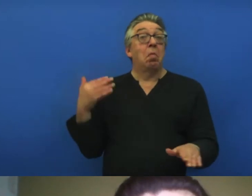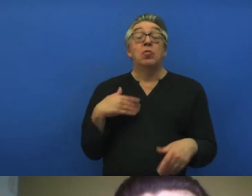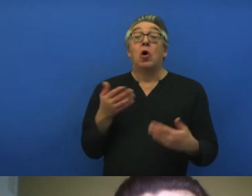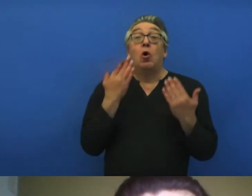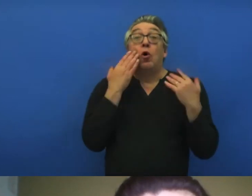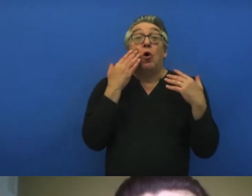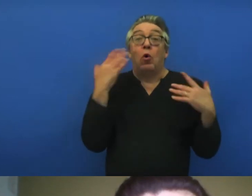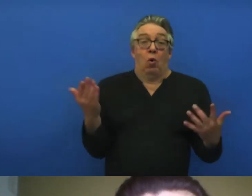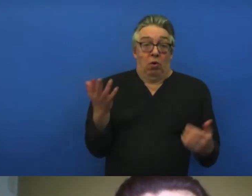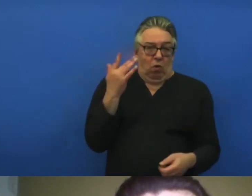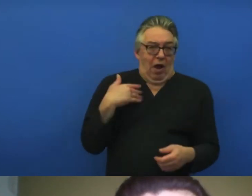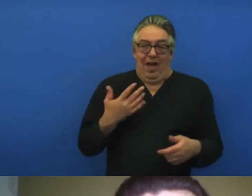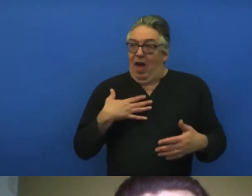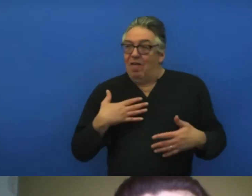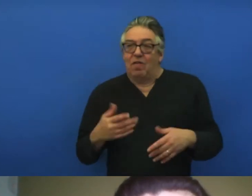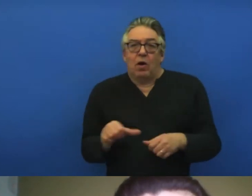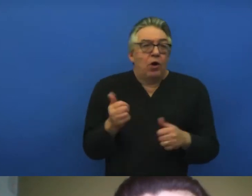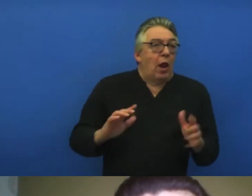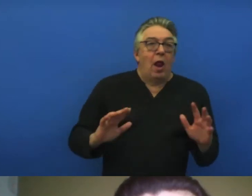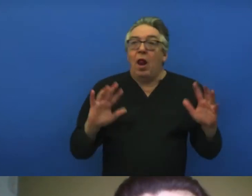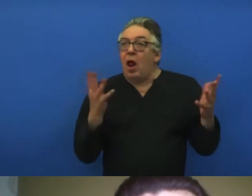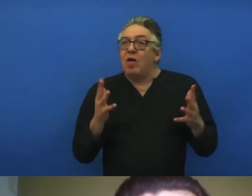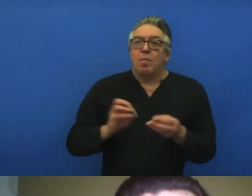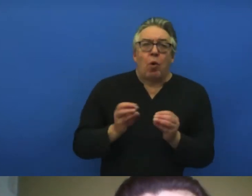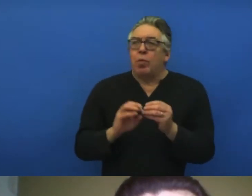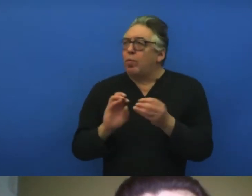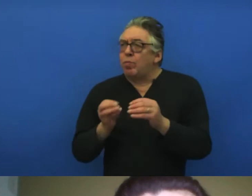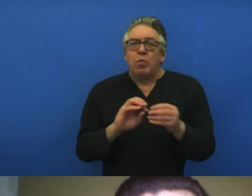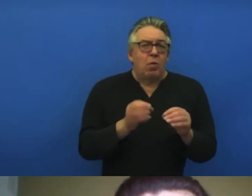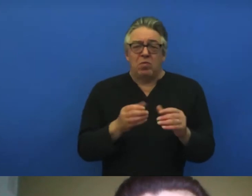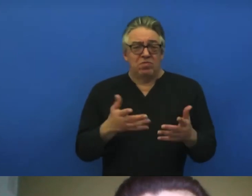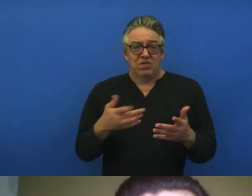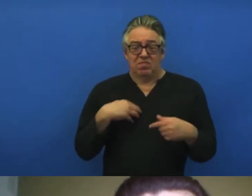the other challenges that I had to juggle with.